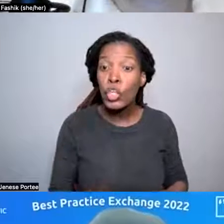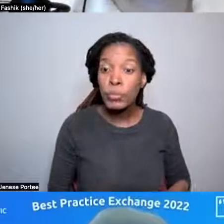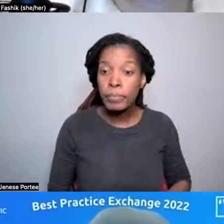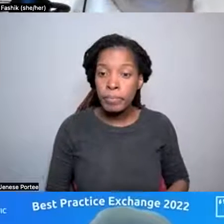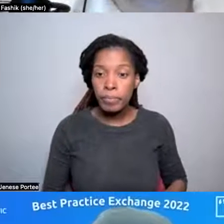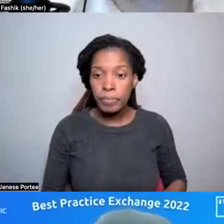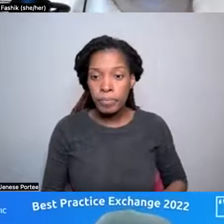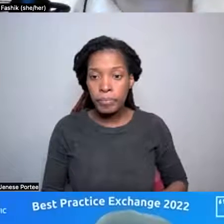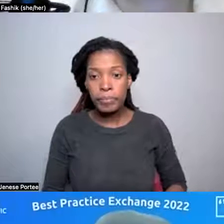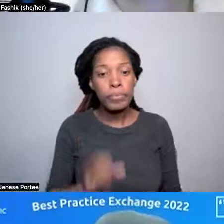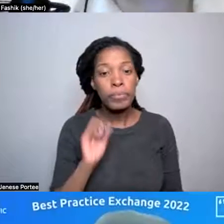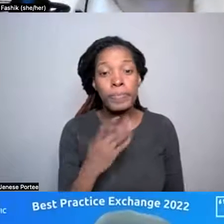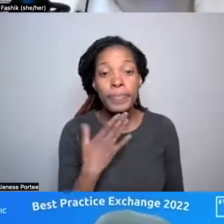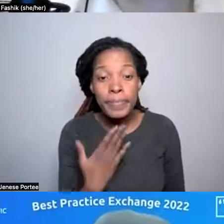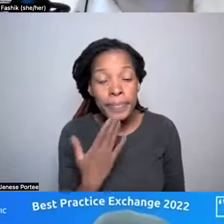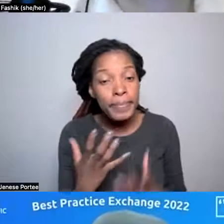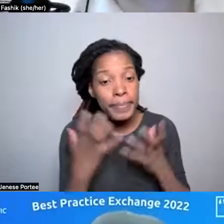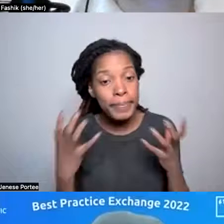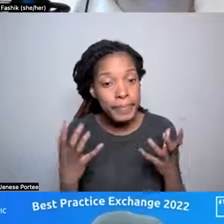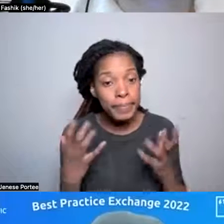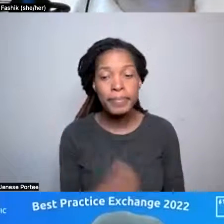Okay, thank you very much.